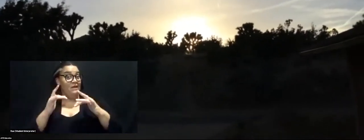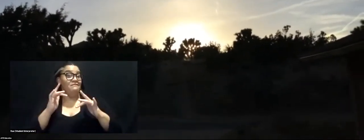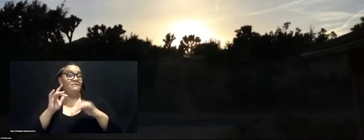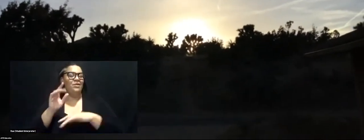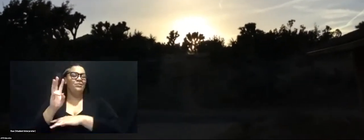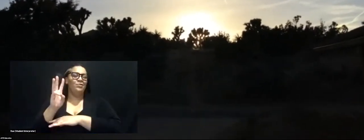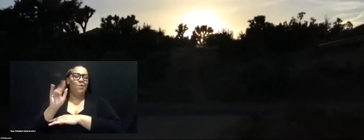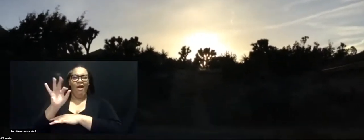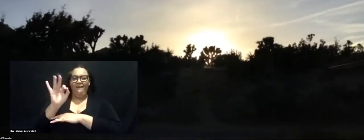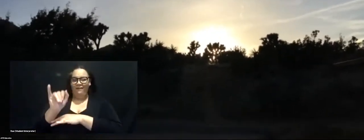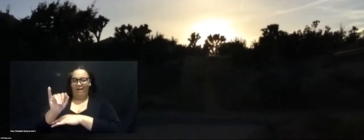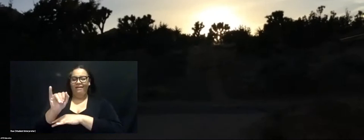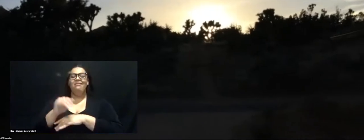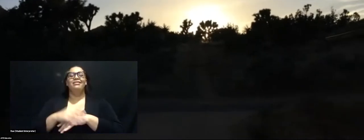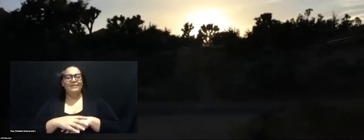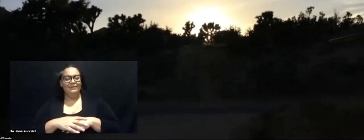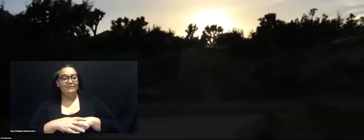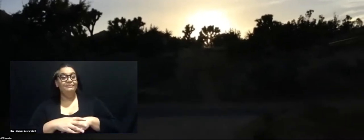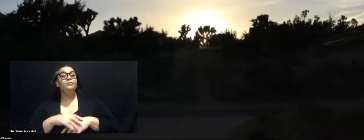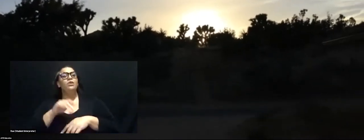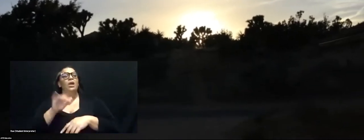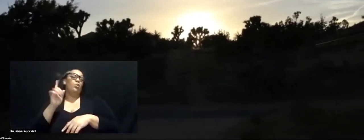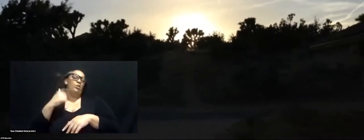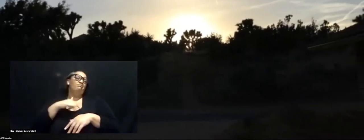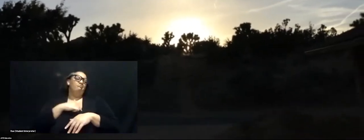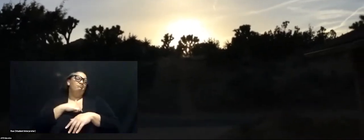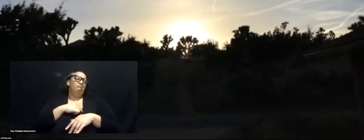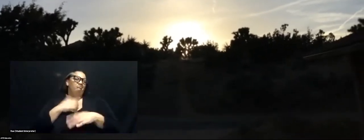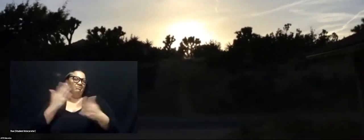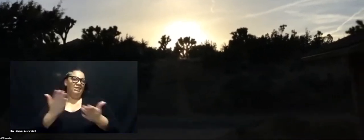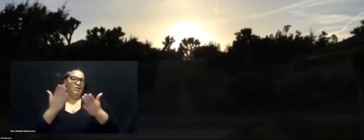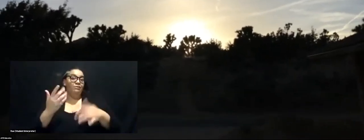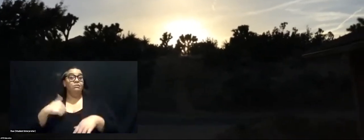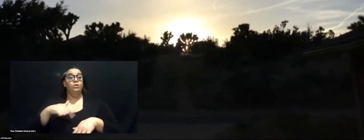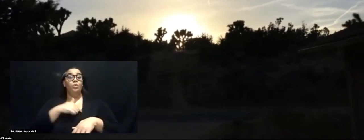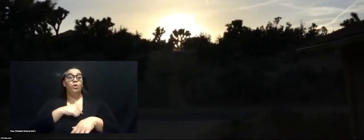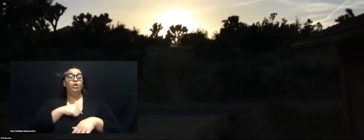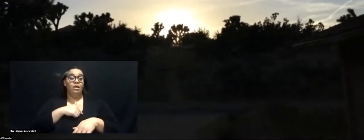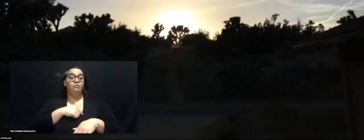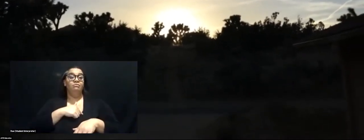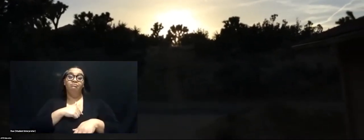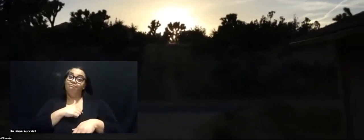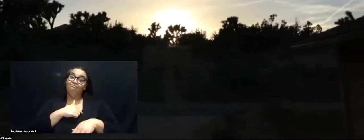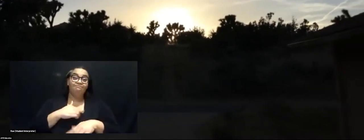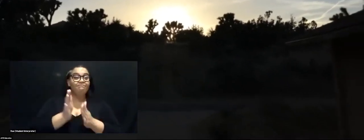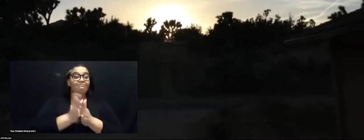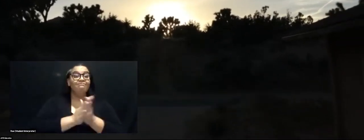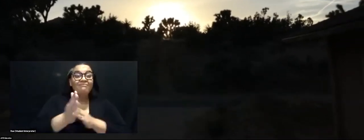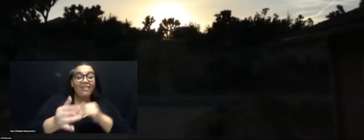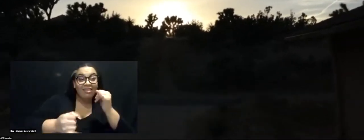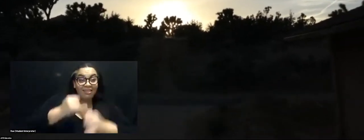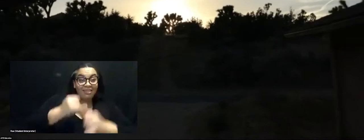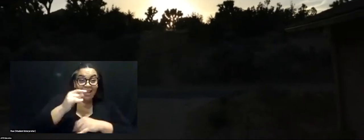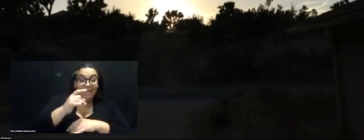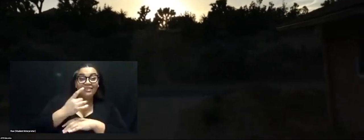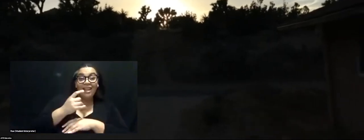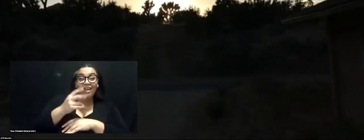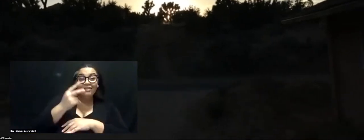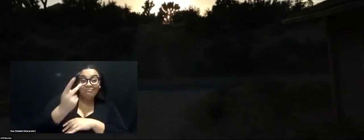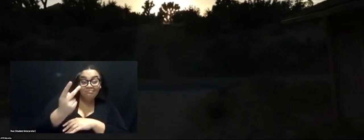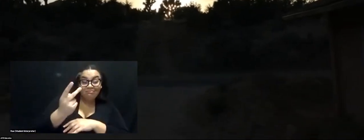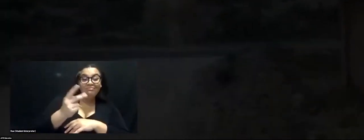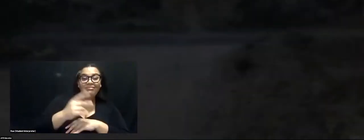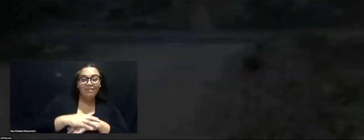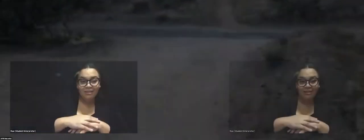on the top. So that's where we are and we're going to take advantage of this last light here in Black Rock to check out some